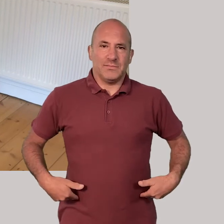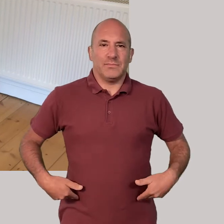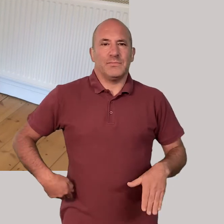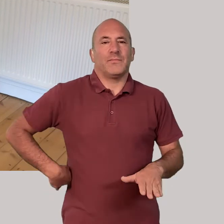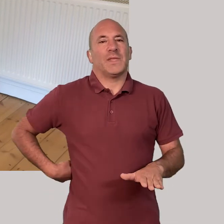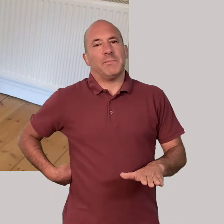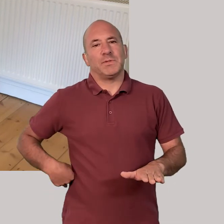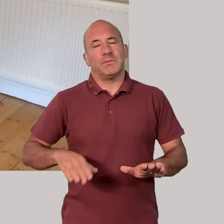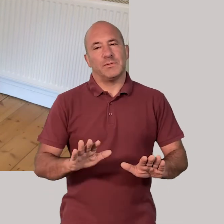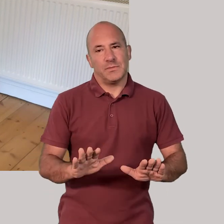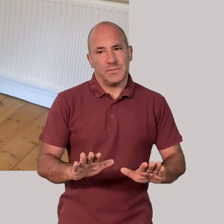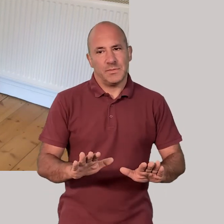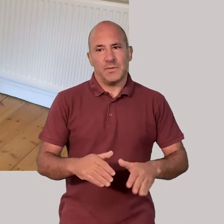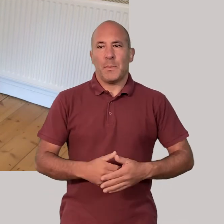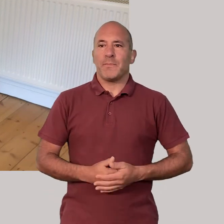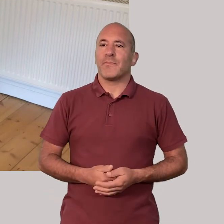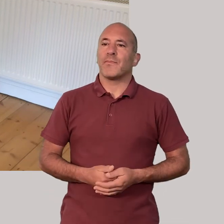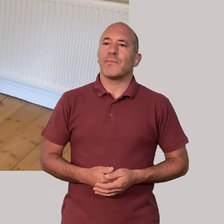your hips.